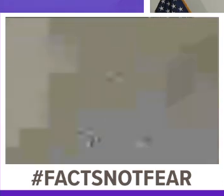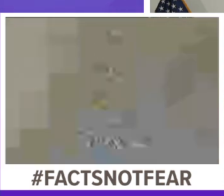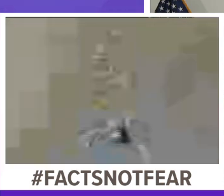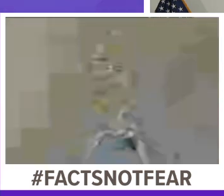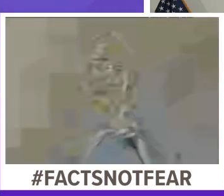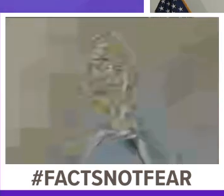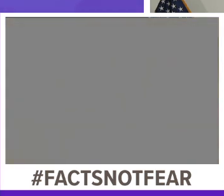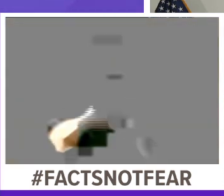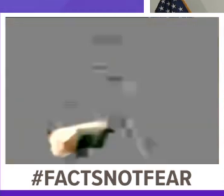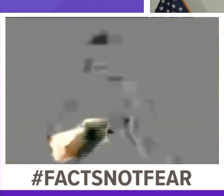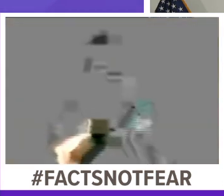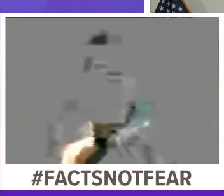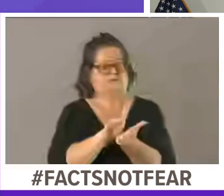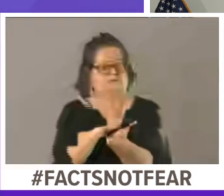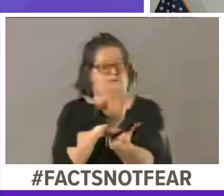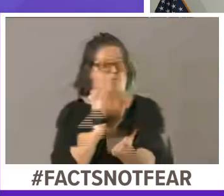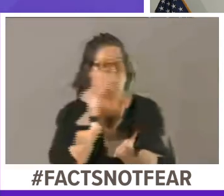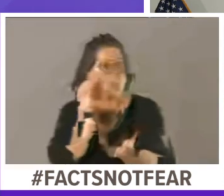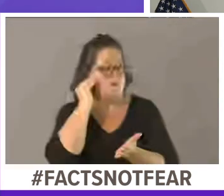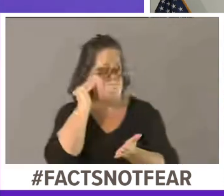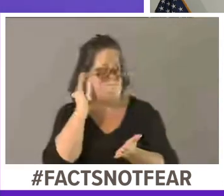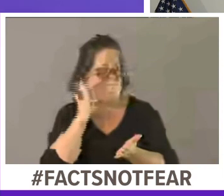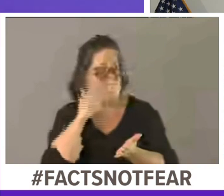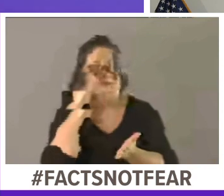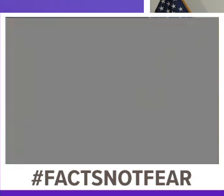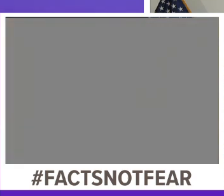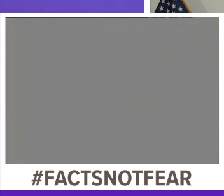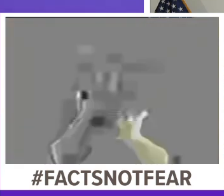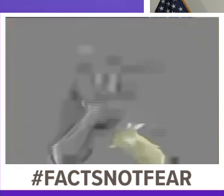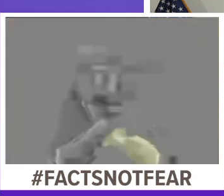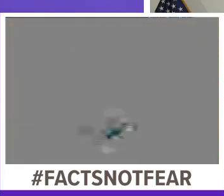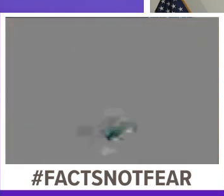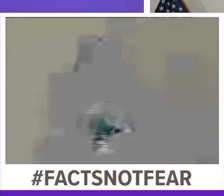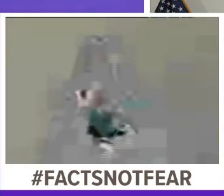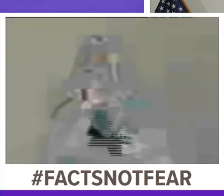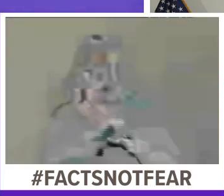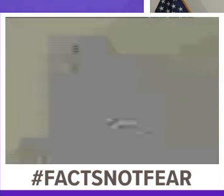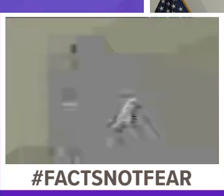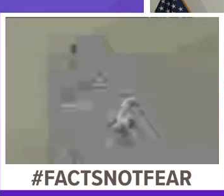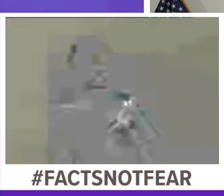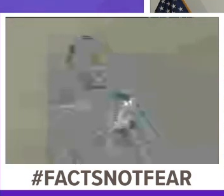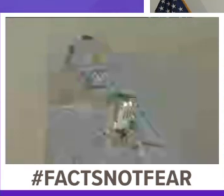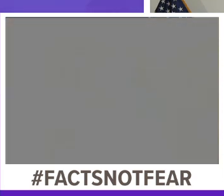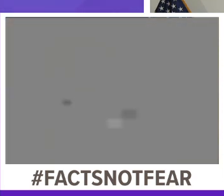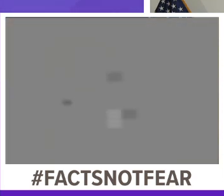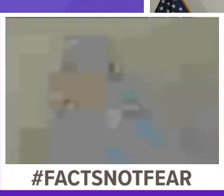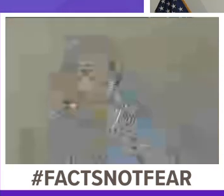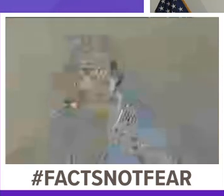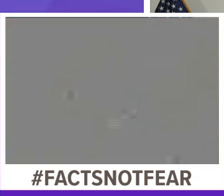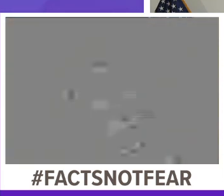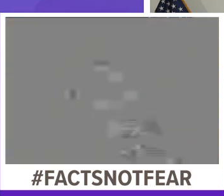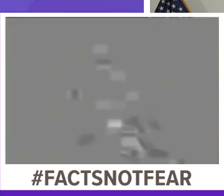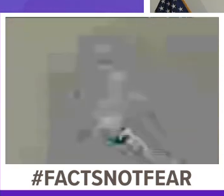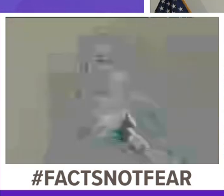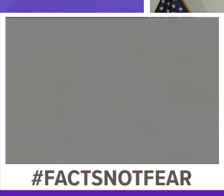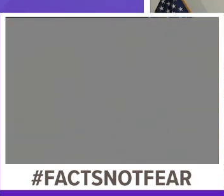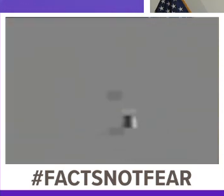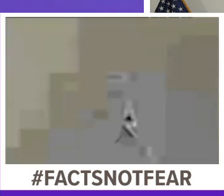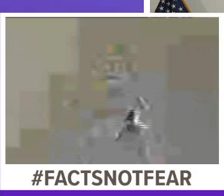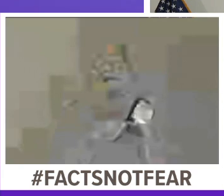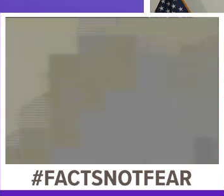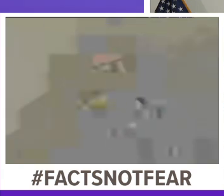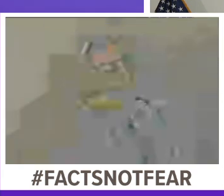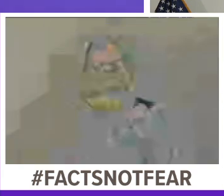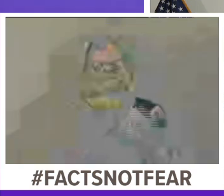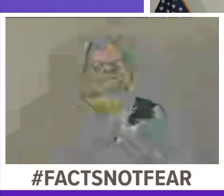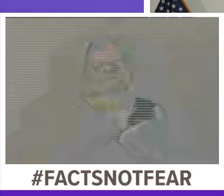by COVID-19. This established the COVID-19 rental assistance program administered by the Arizona Community